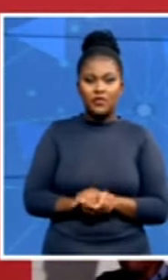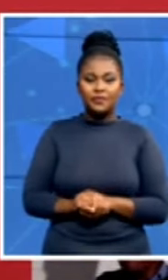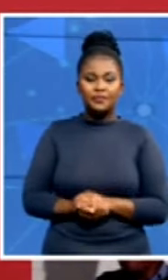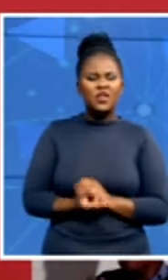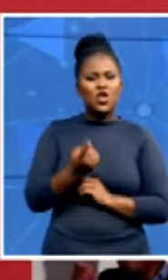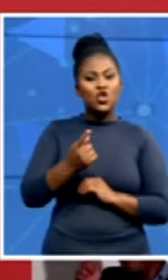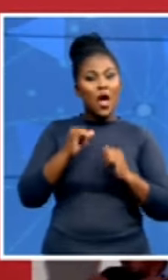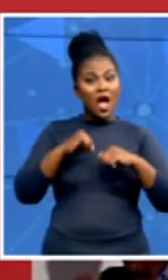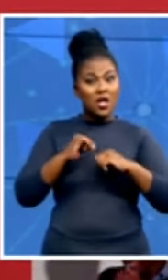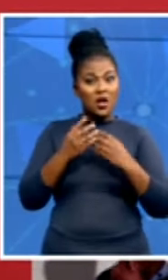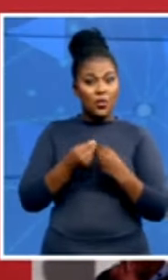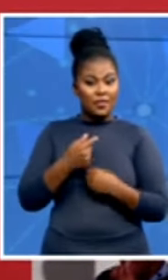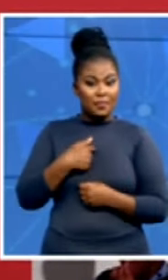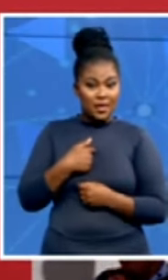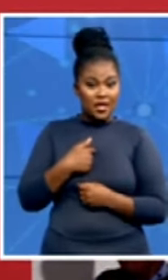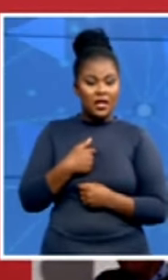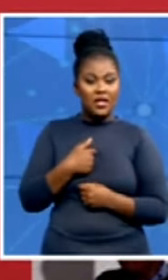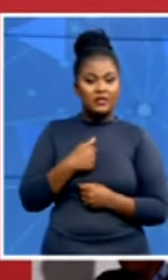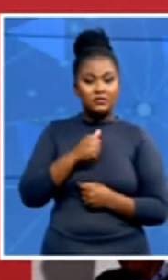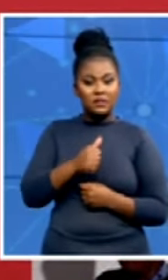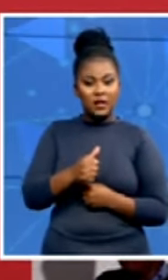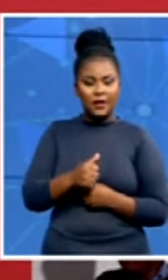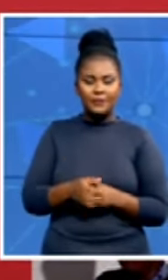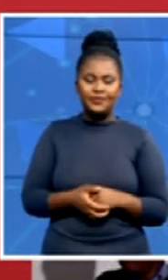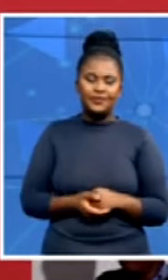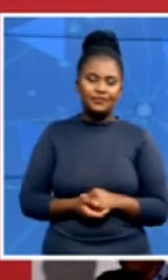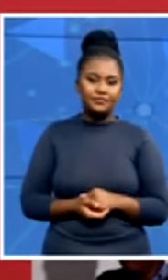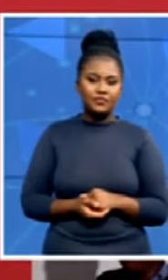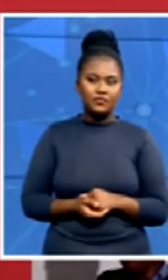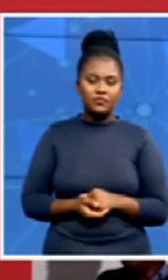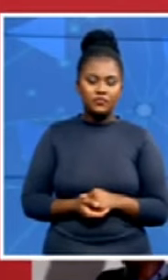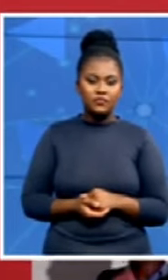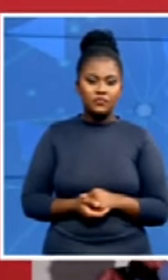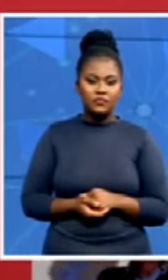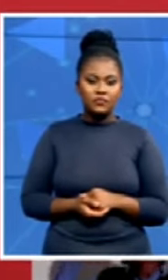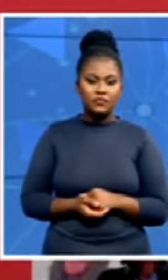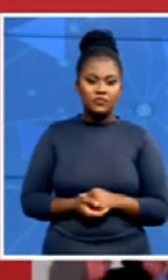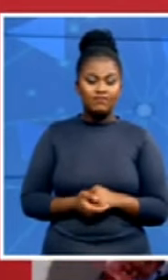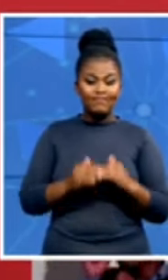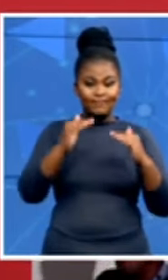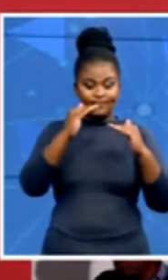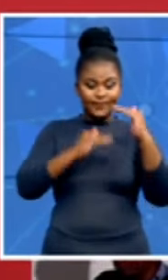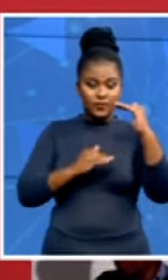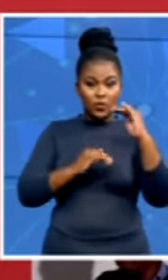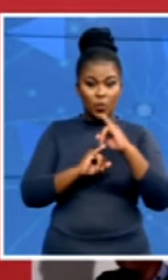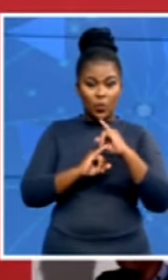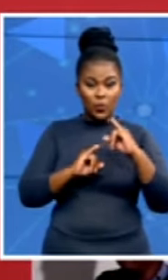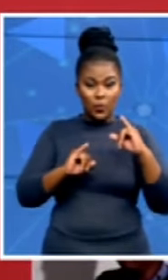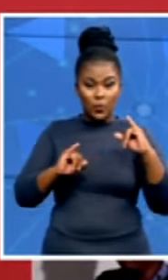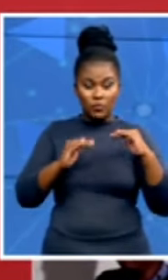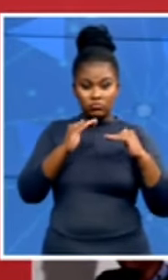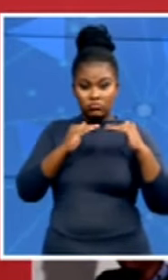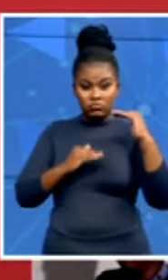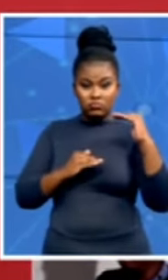that extreme inequality of the nature found in South